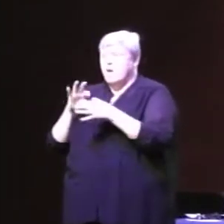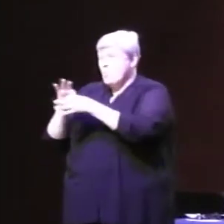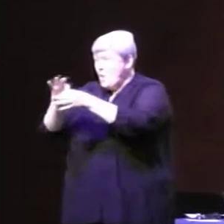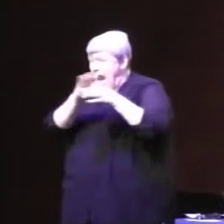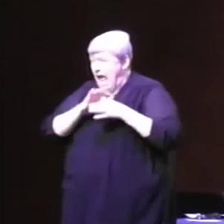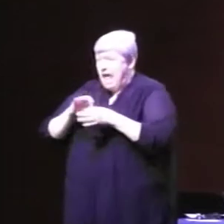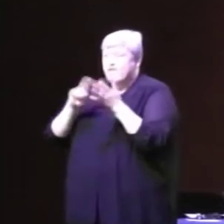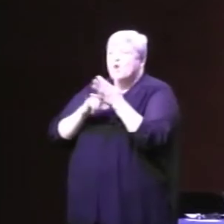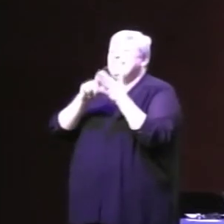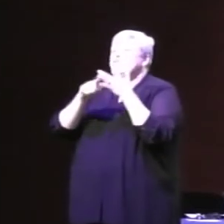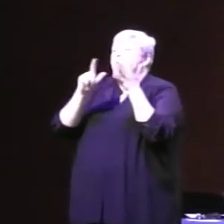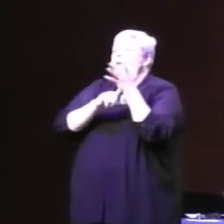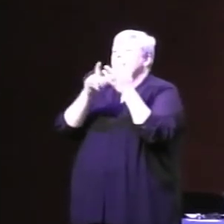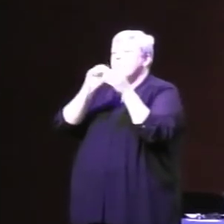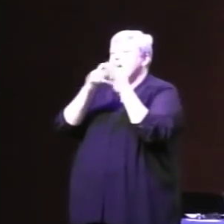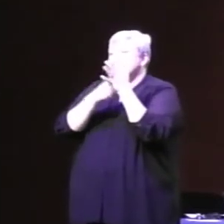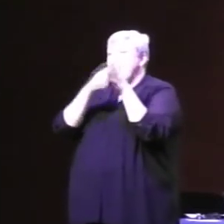neoliberal policies.